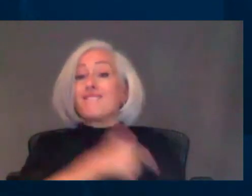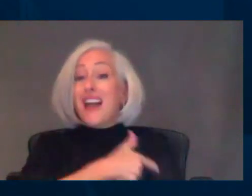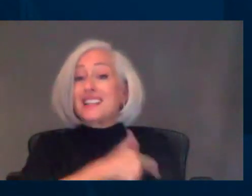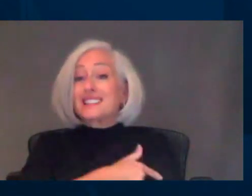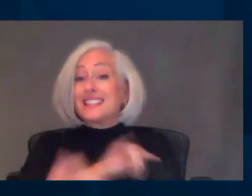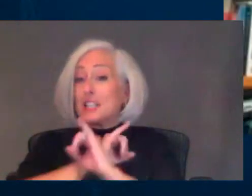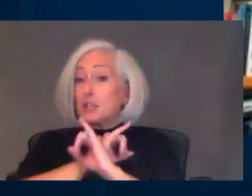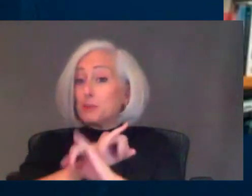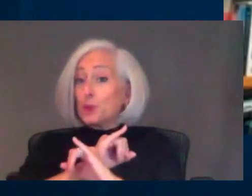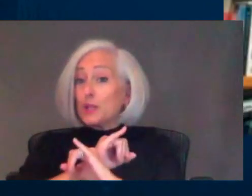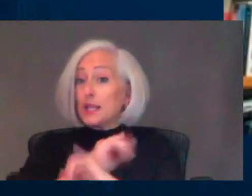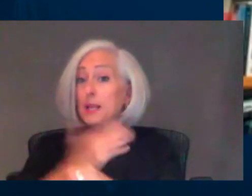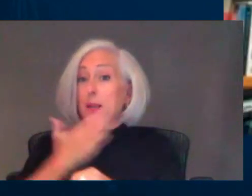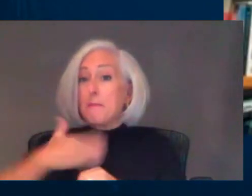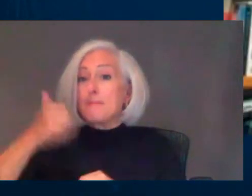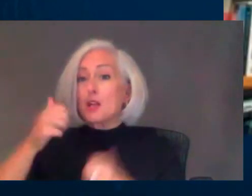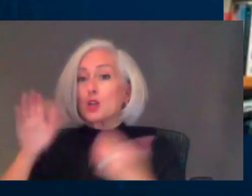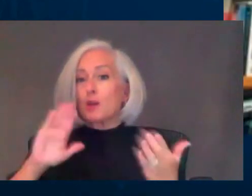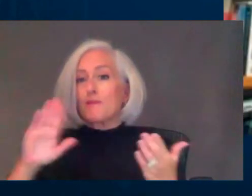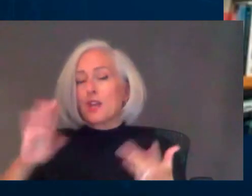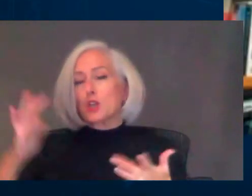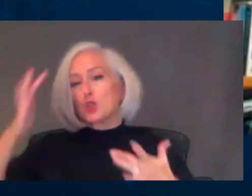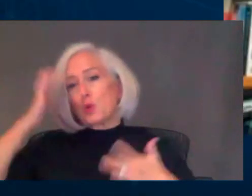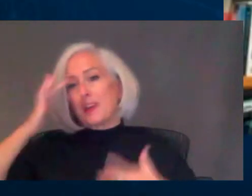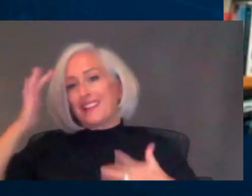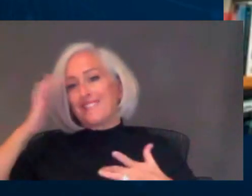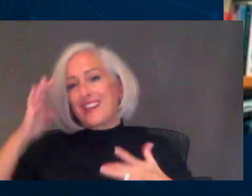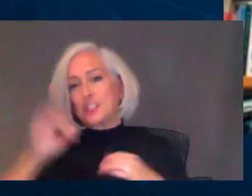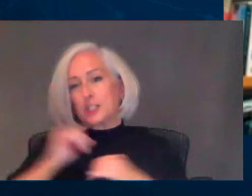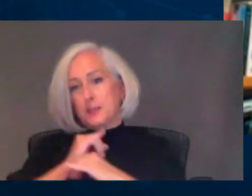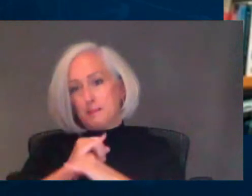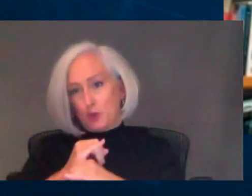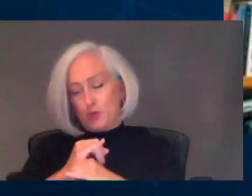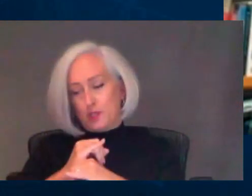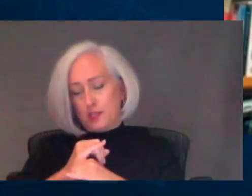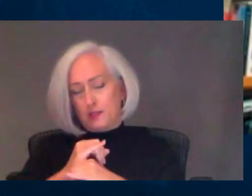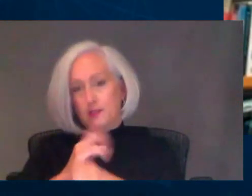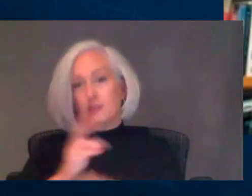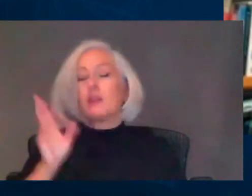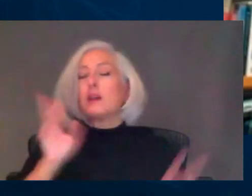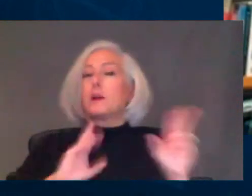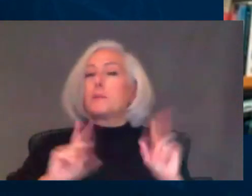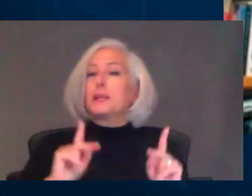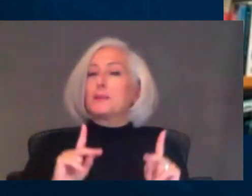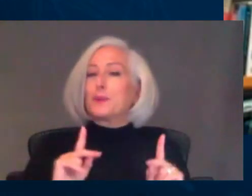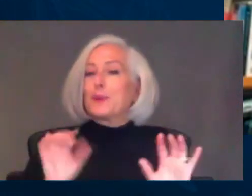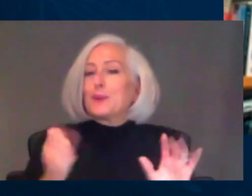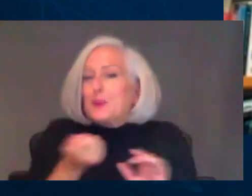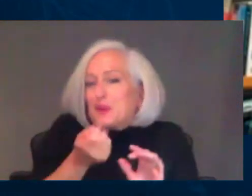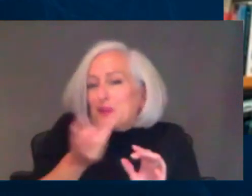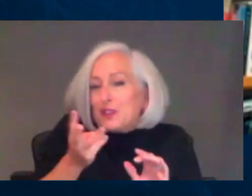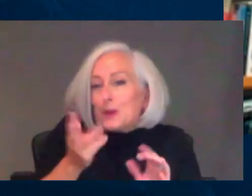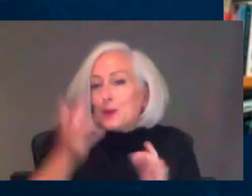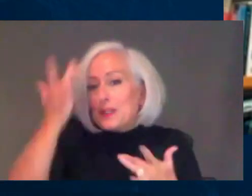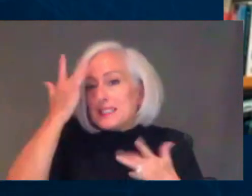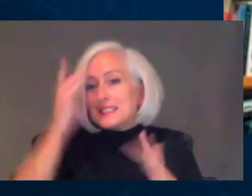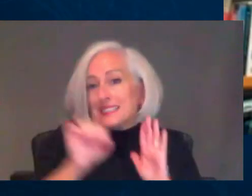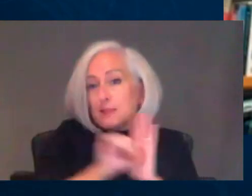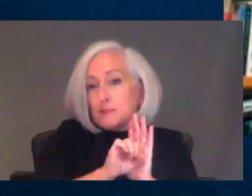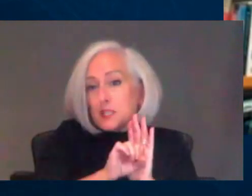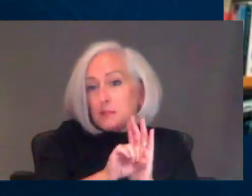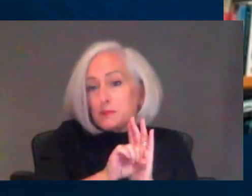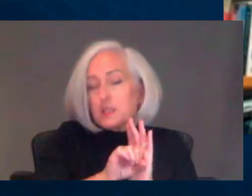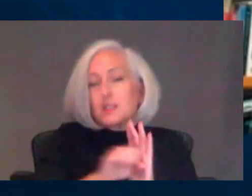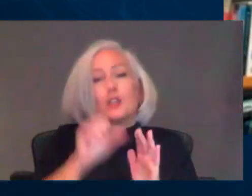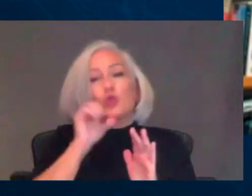some of those people have good levels of immunity. But in general, if you look on average, the